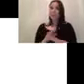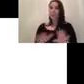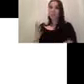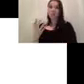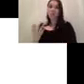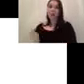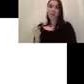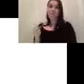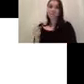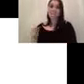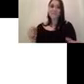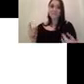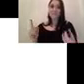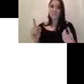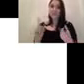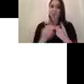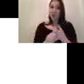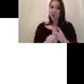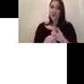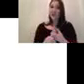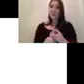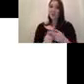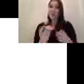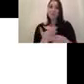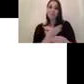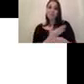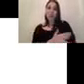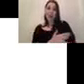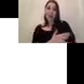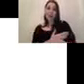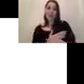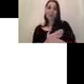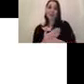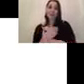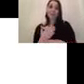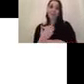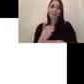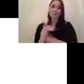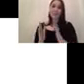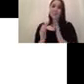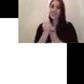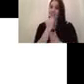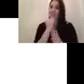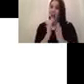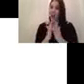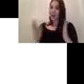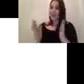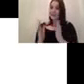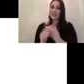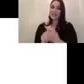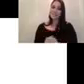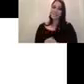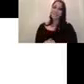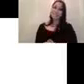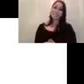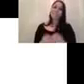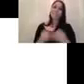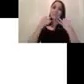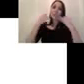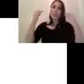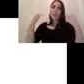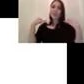reliance on the prior defined sizes and aspect ratios. 2 weeks ago, again, there is a